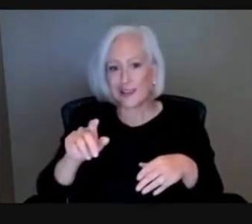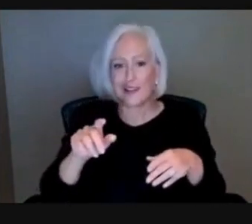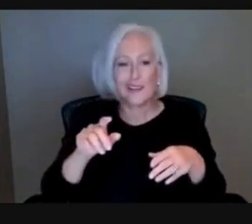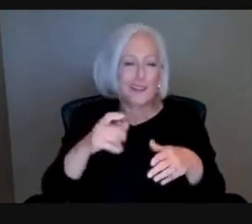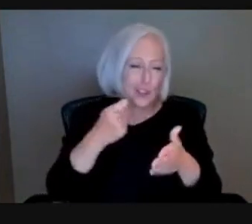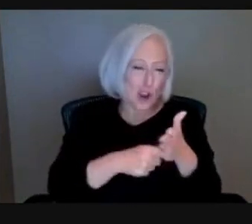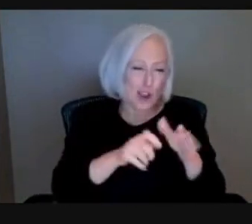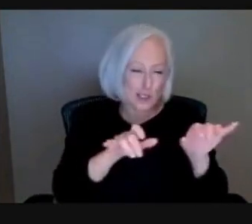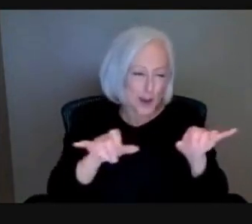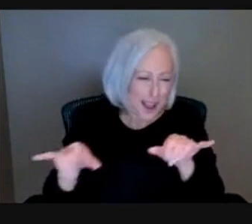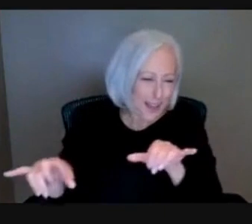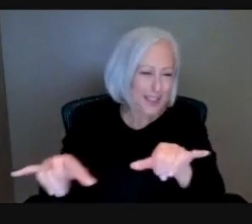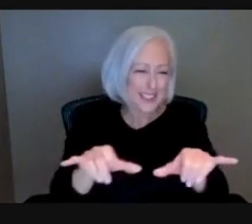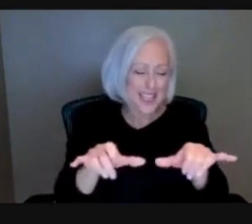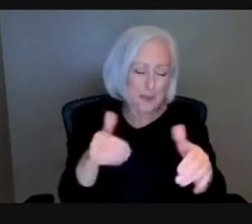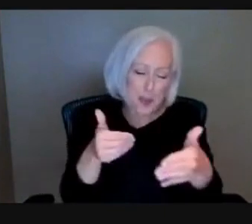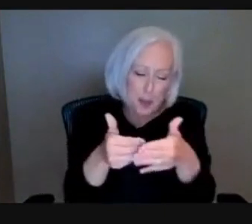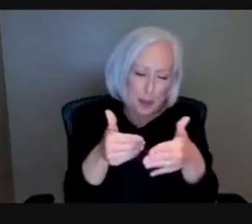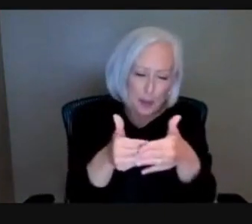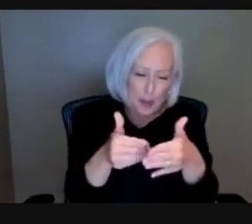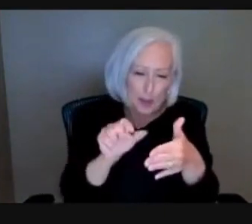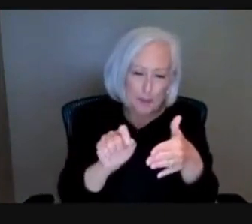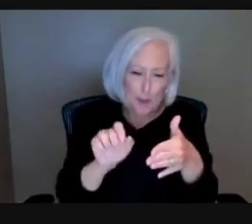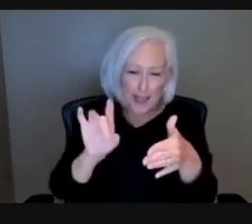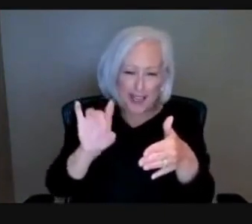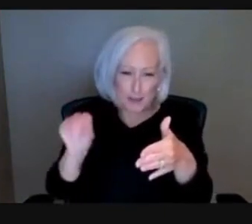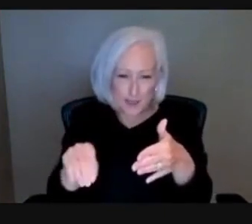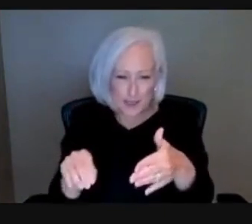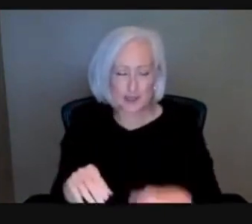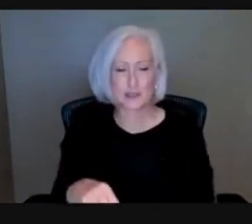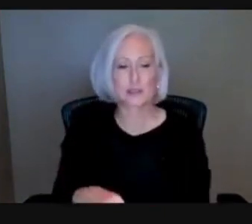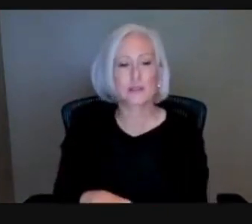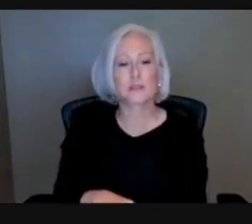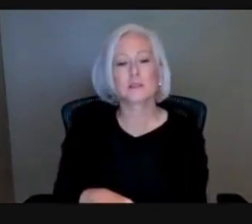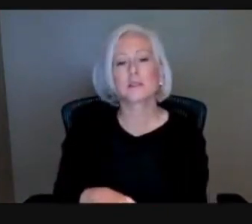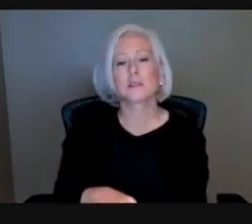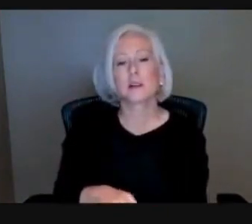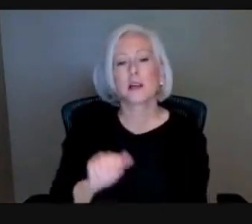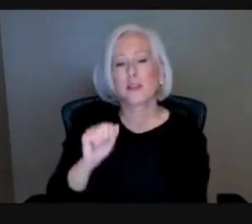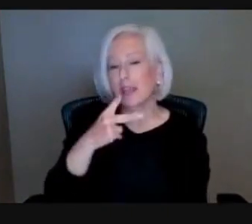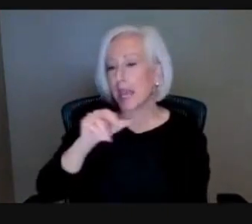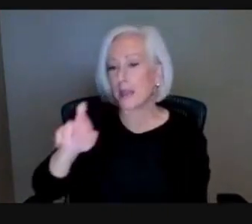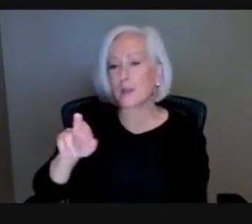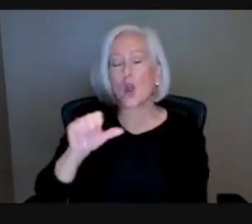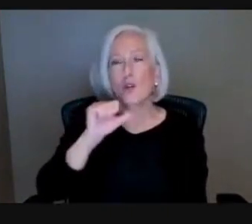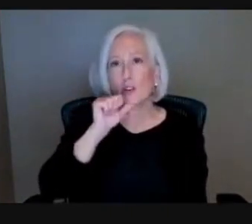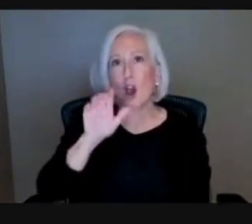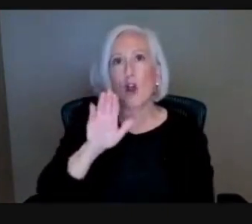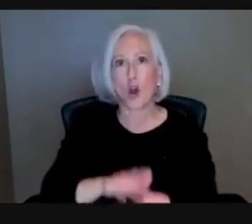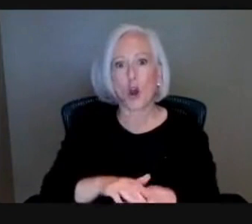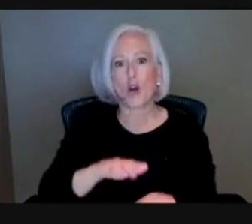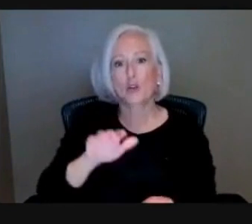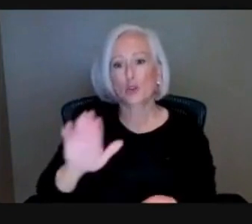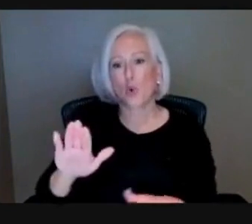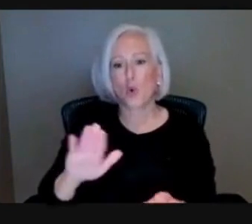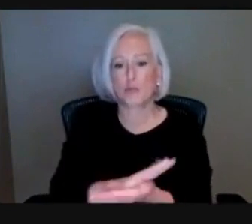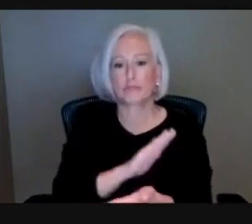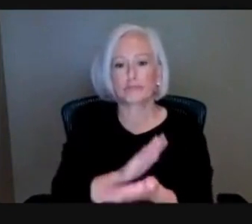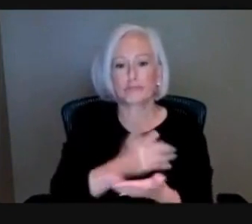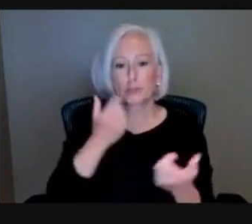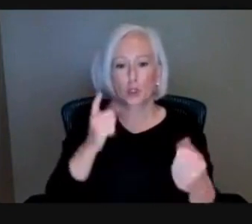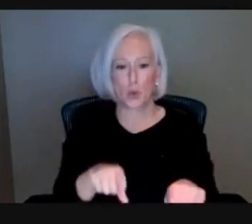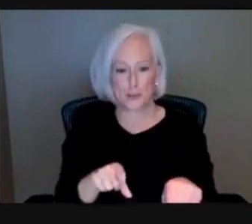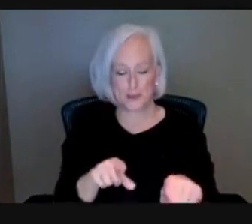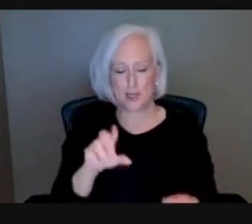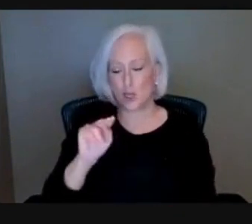amount. The APR is not the rate that's on your note. Please make sure that you understand that as well. The